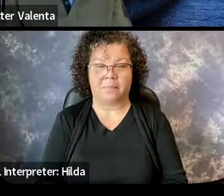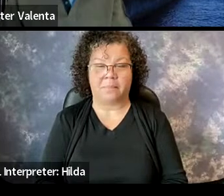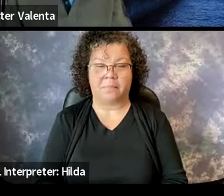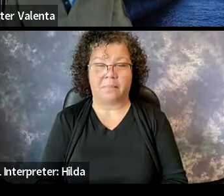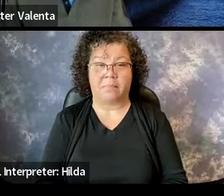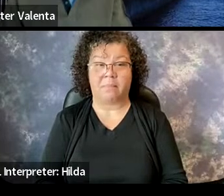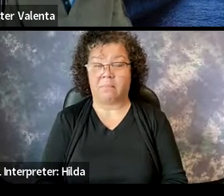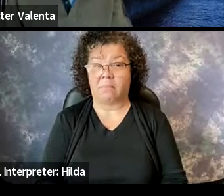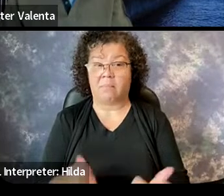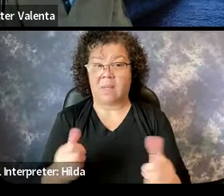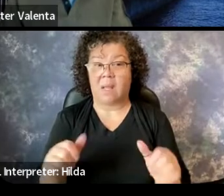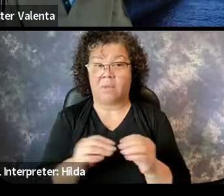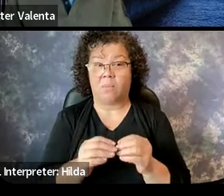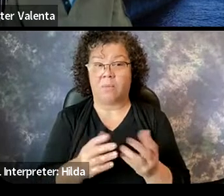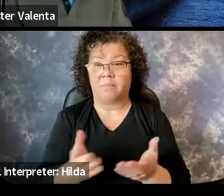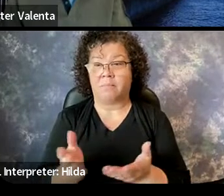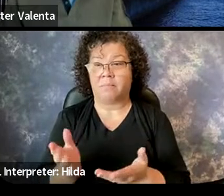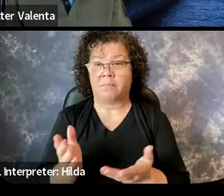Anything else?